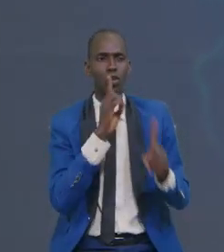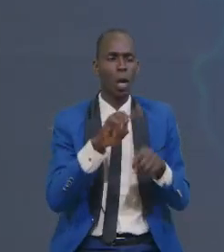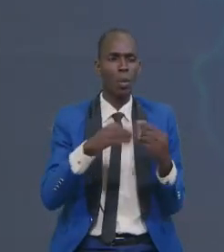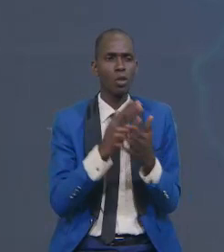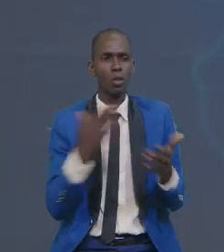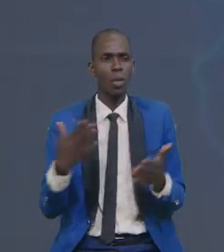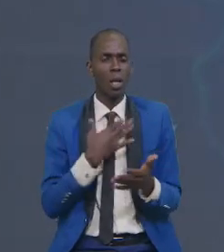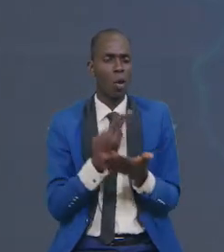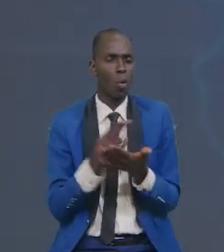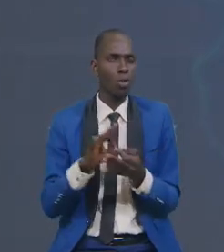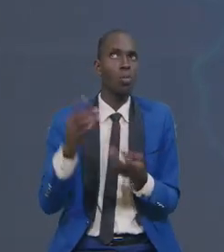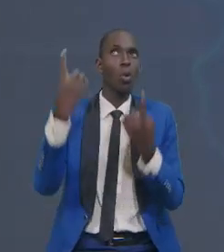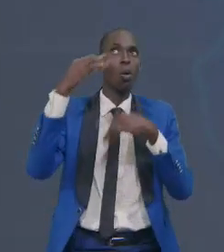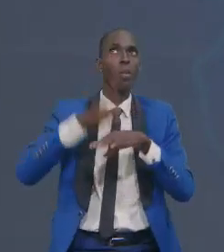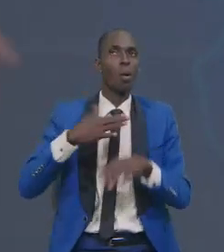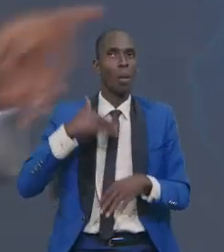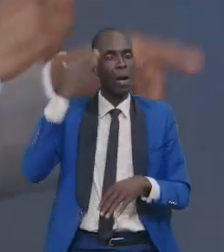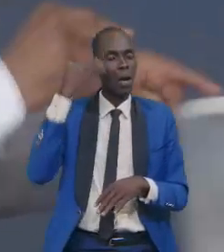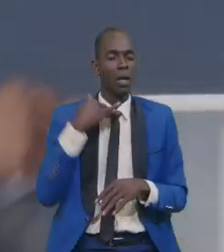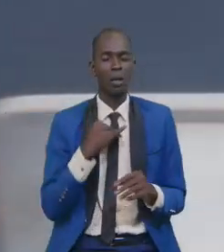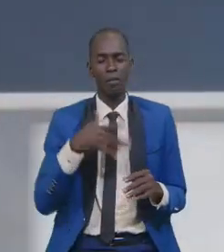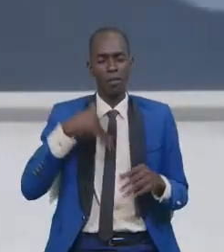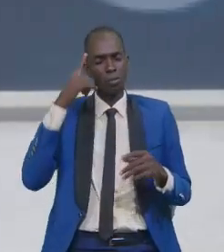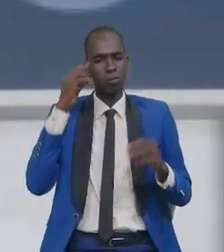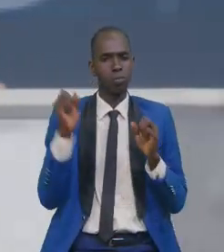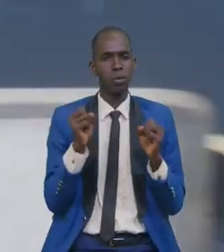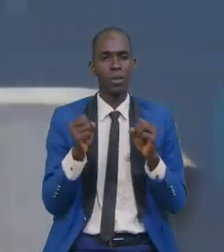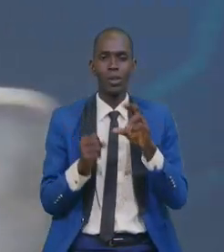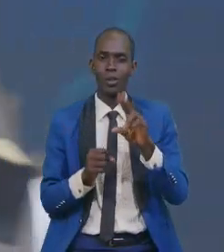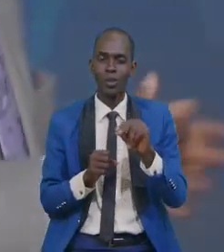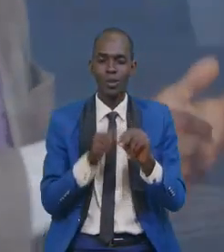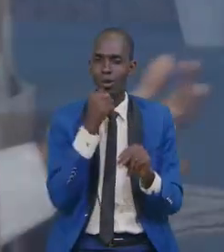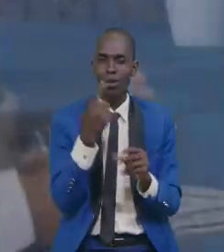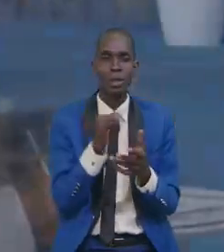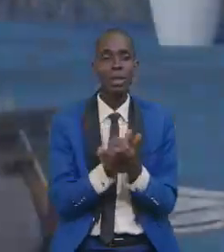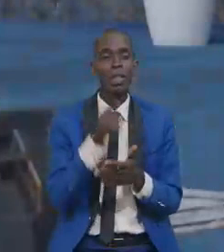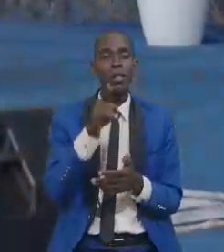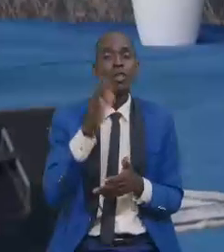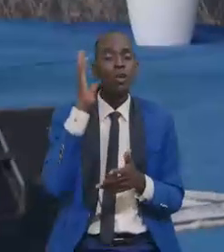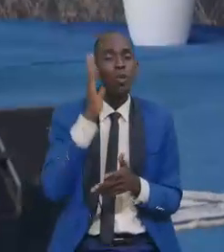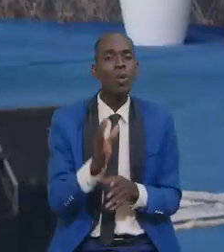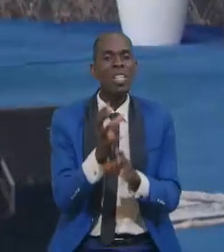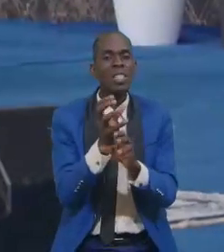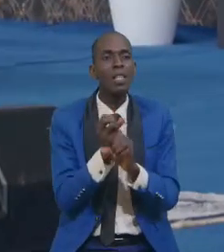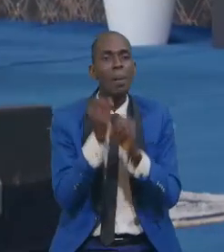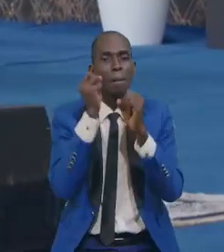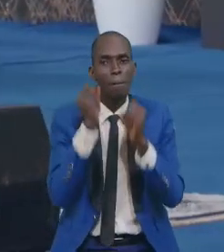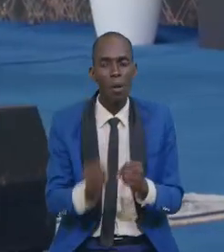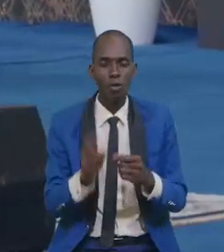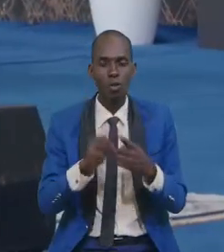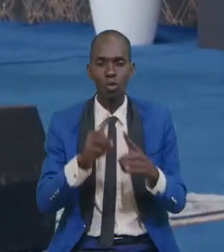Ghost comes and my head will shake. Ye shall receive power. Power to speak